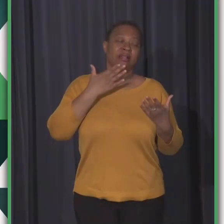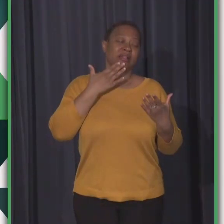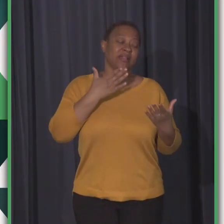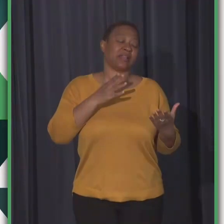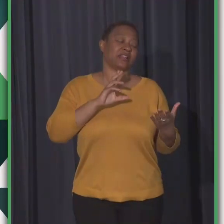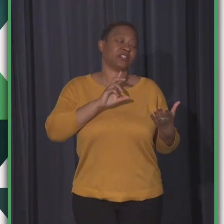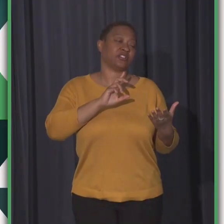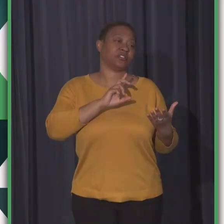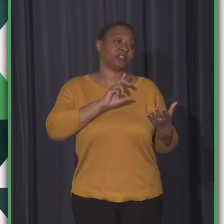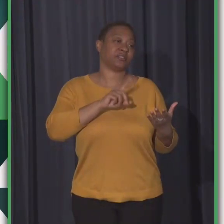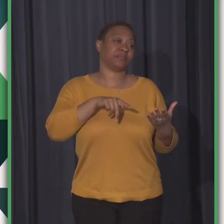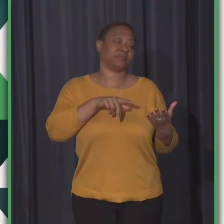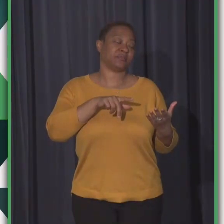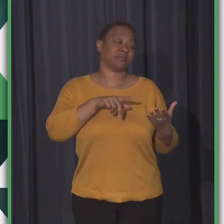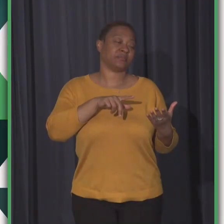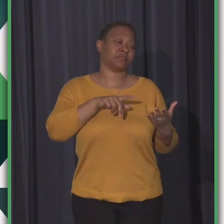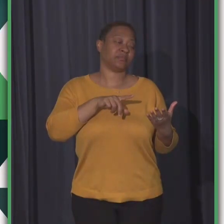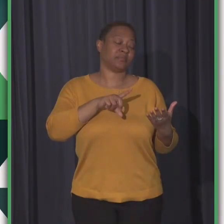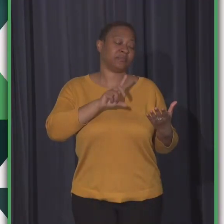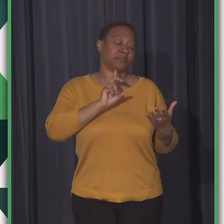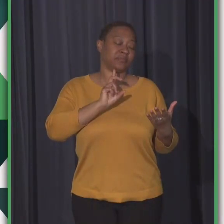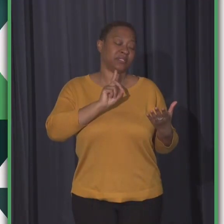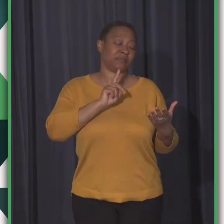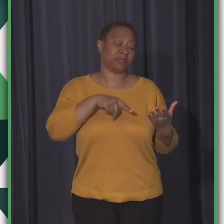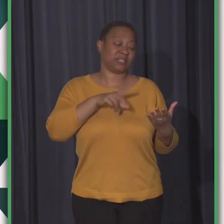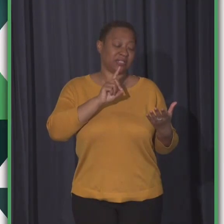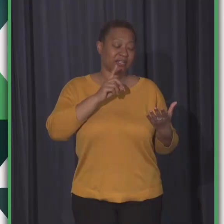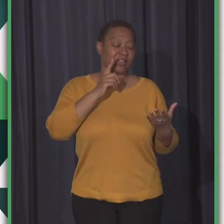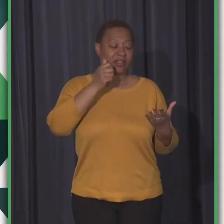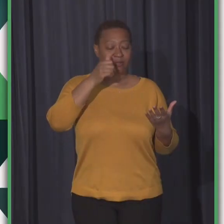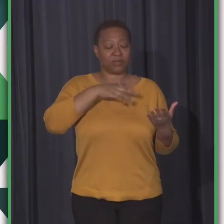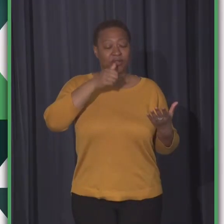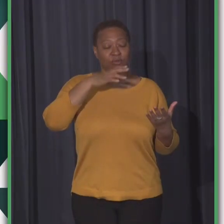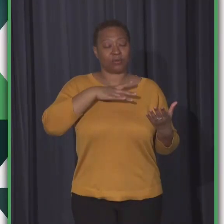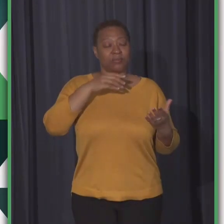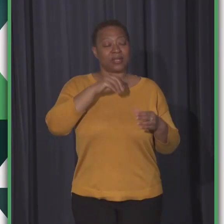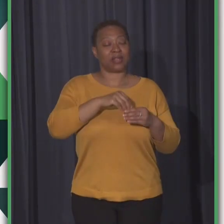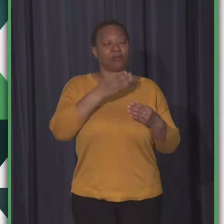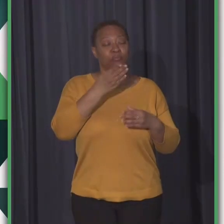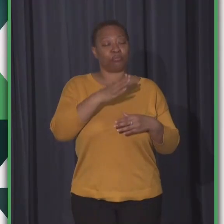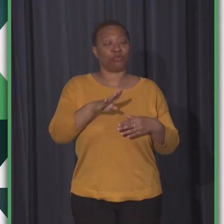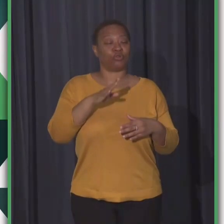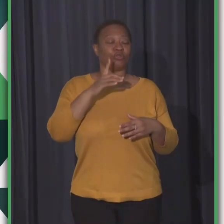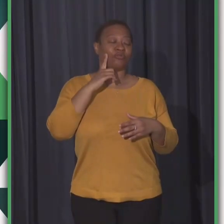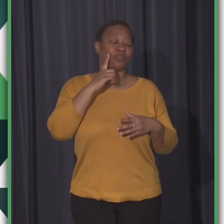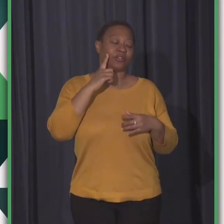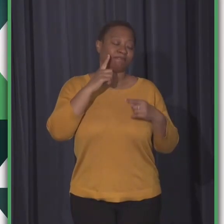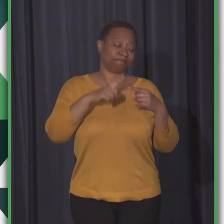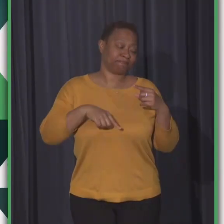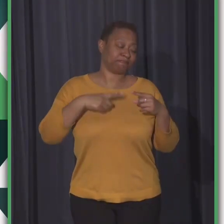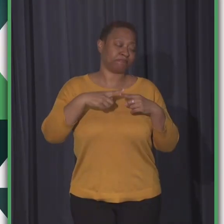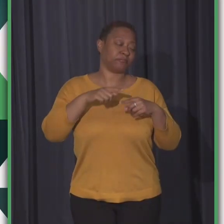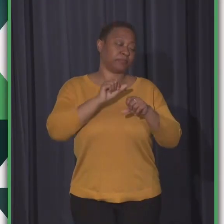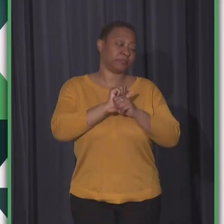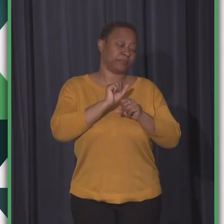Detroit Police Department, the men and women in blue, for the outstanding work that they do year out, year round.